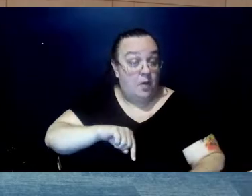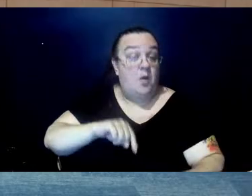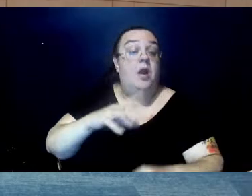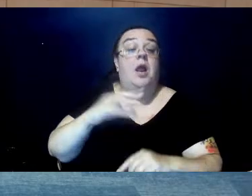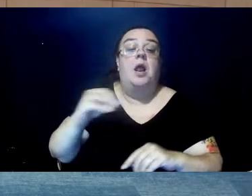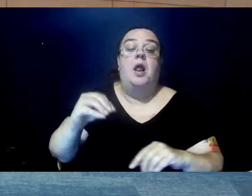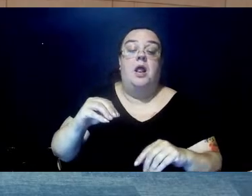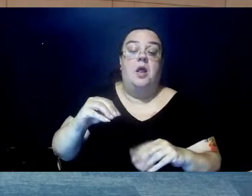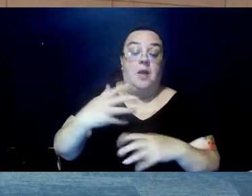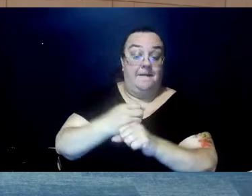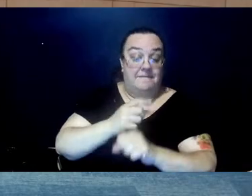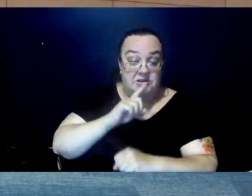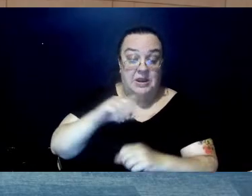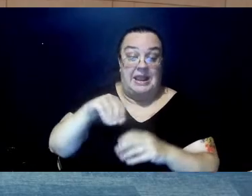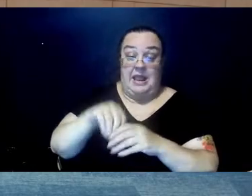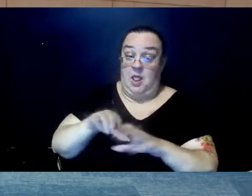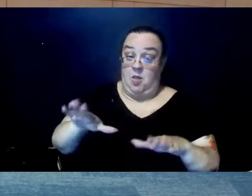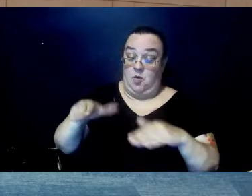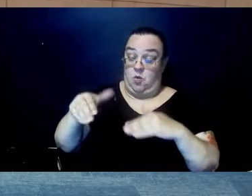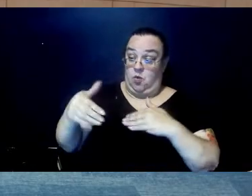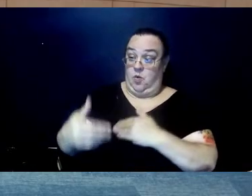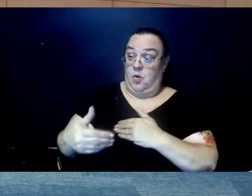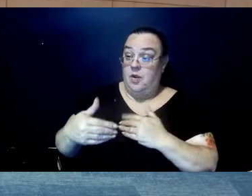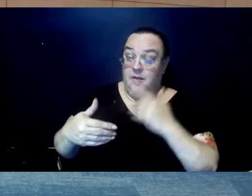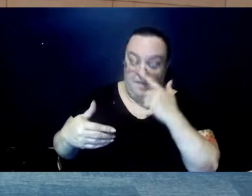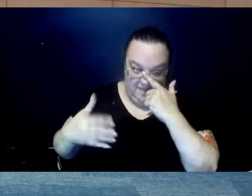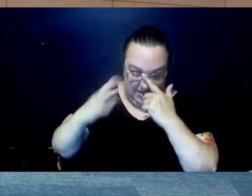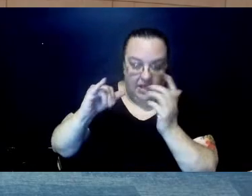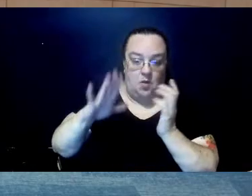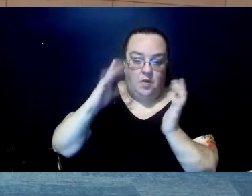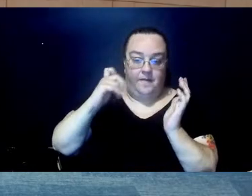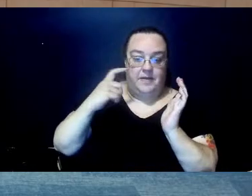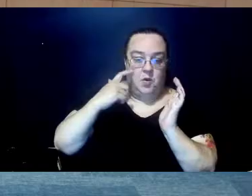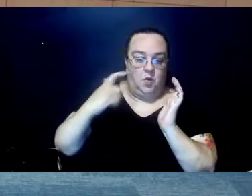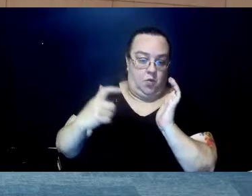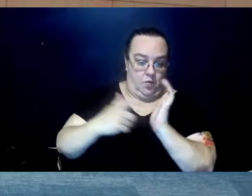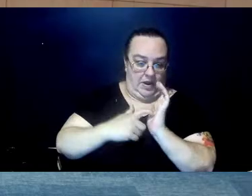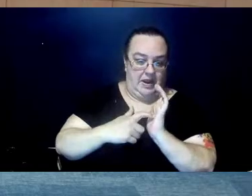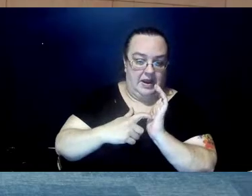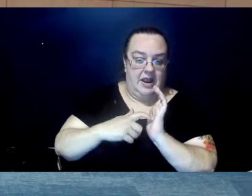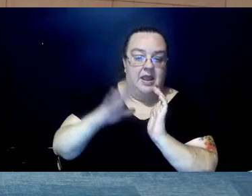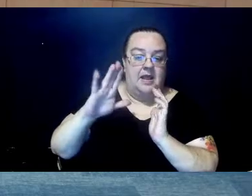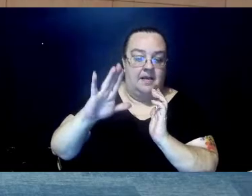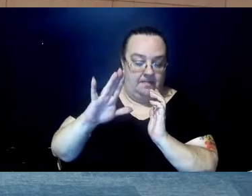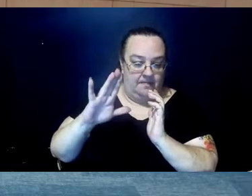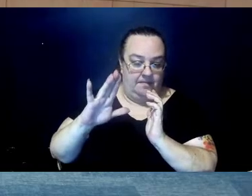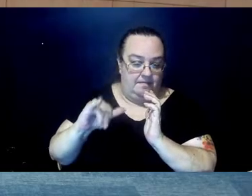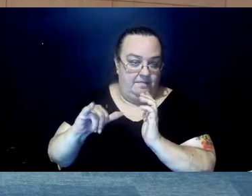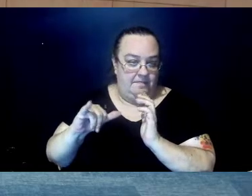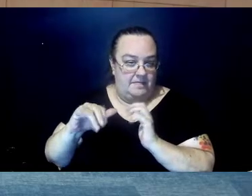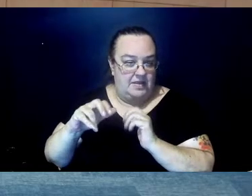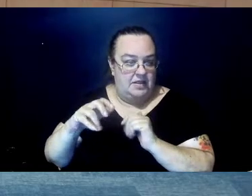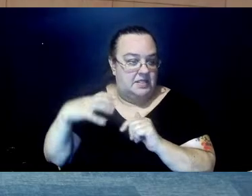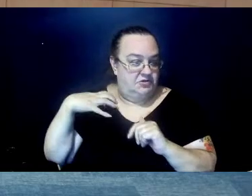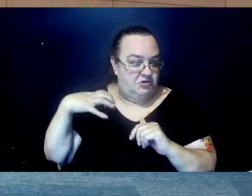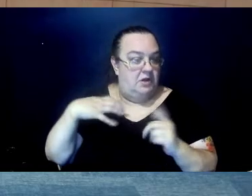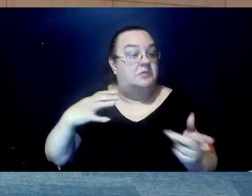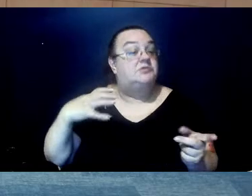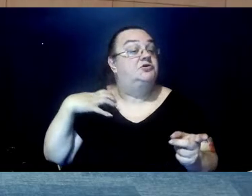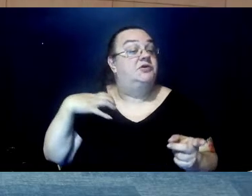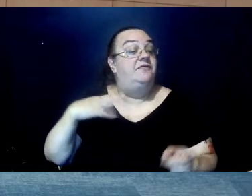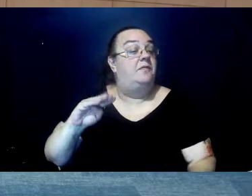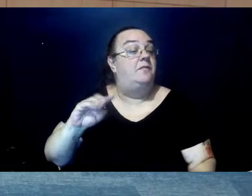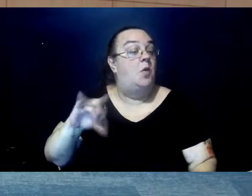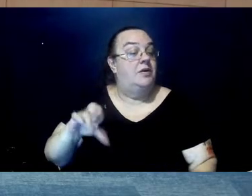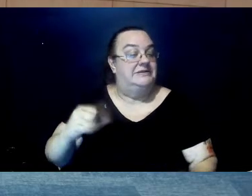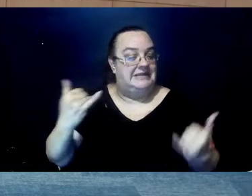the room and on the dais that we're being recognized by the chair before speaking. But Chief Morris, it's your show